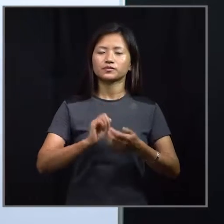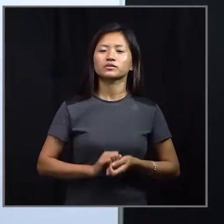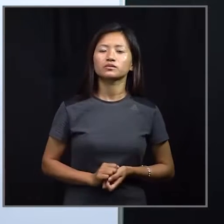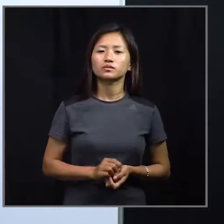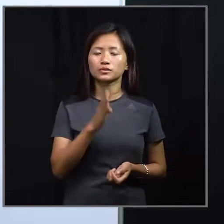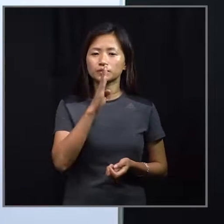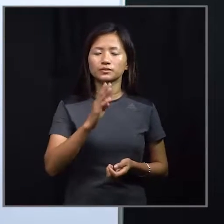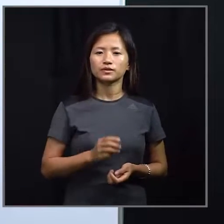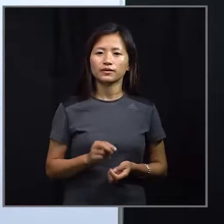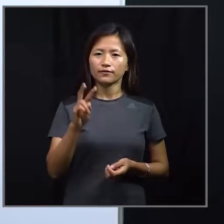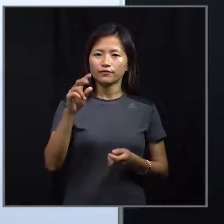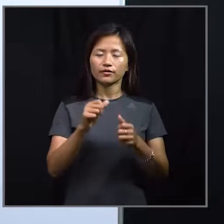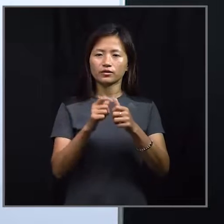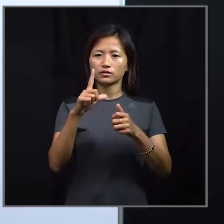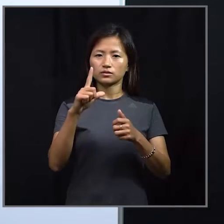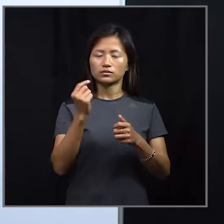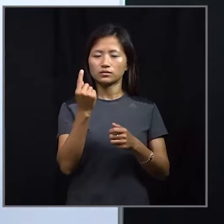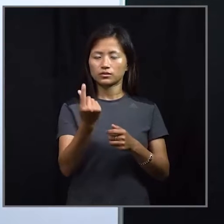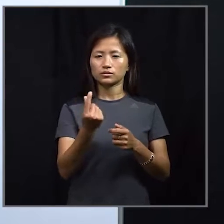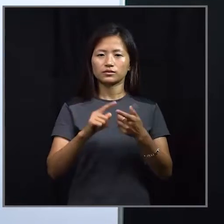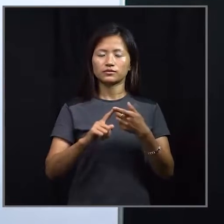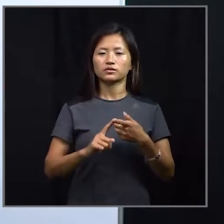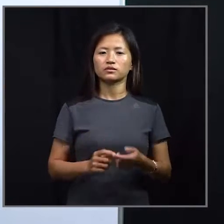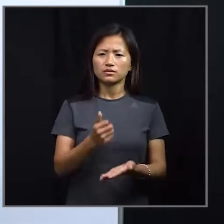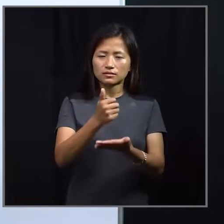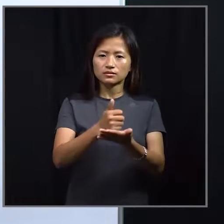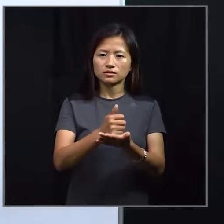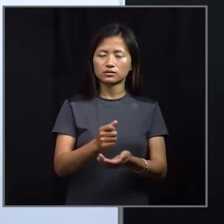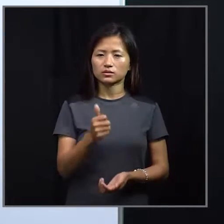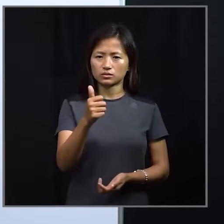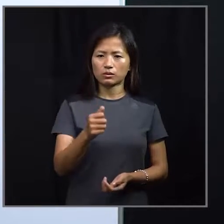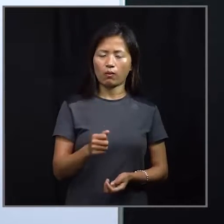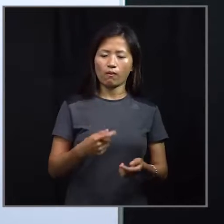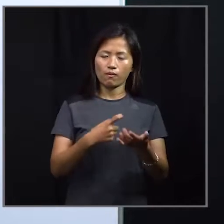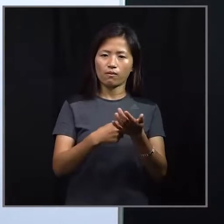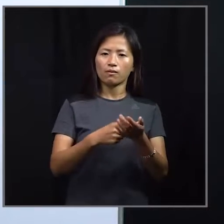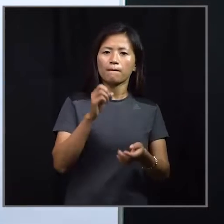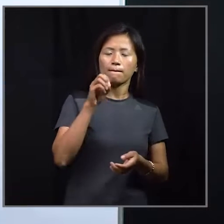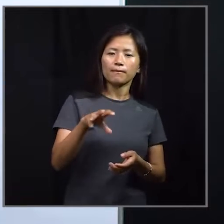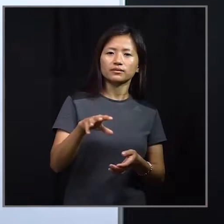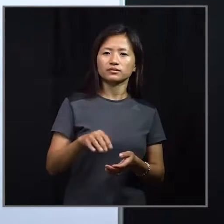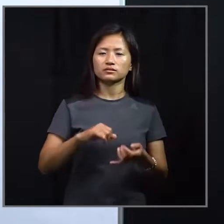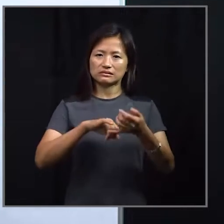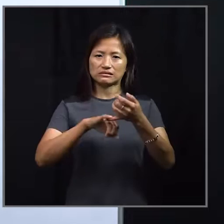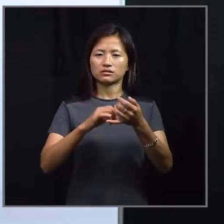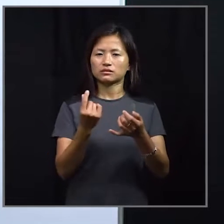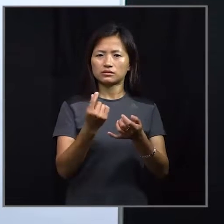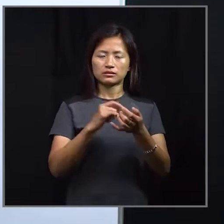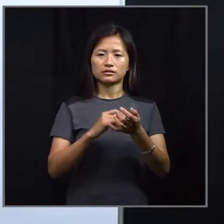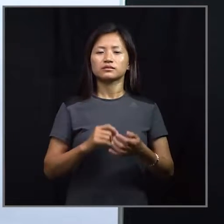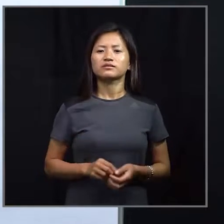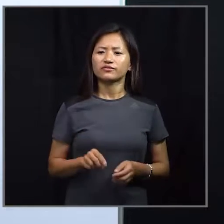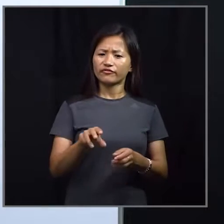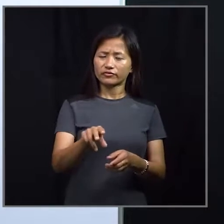time making value judgment, whether the decision is good or bad, whether the situation is good or bad, making such